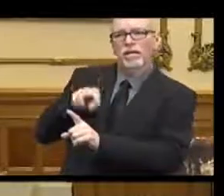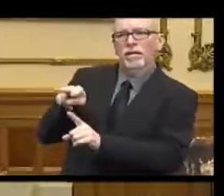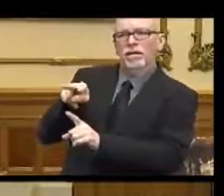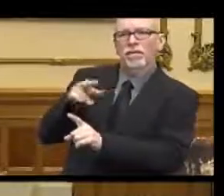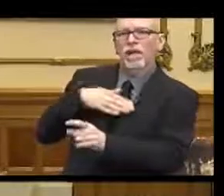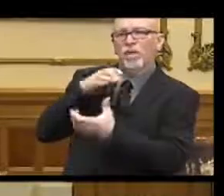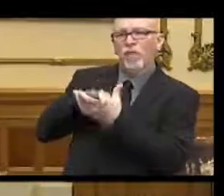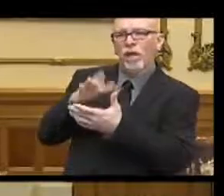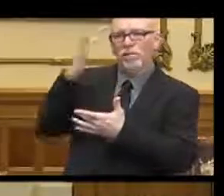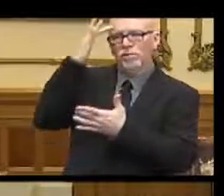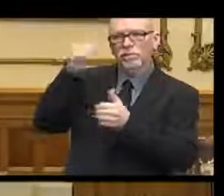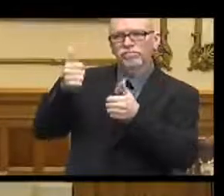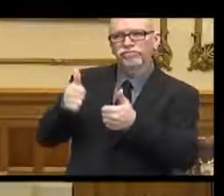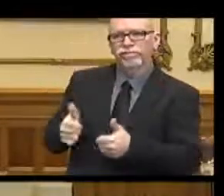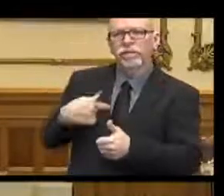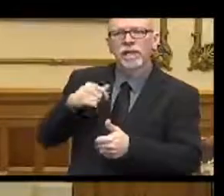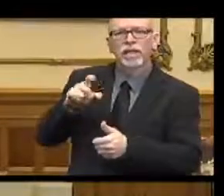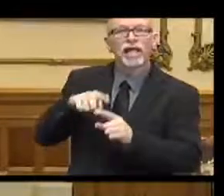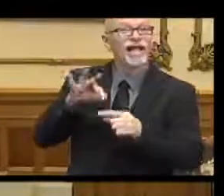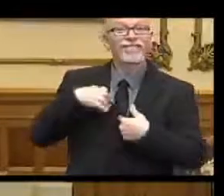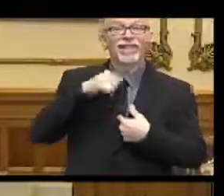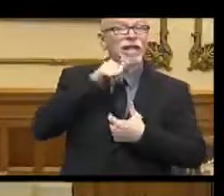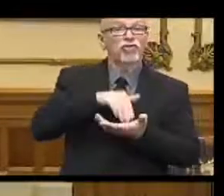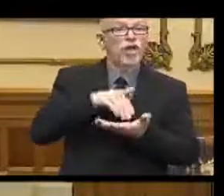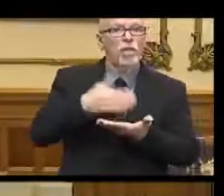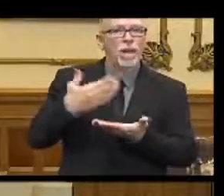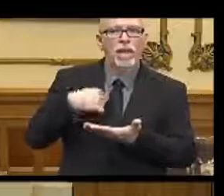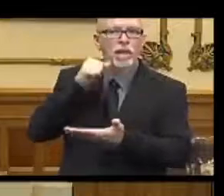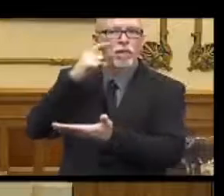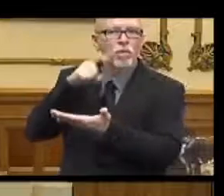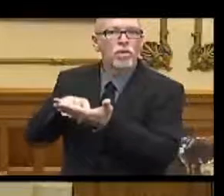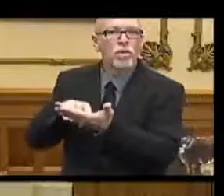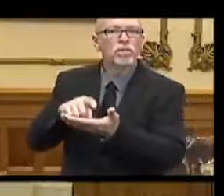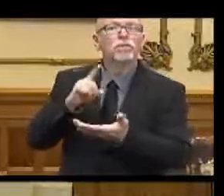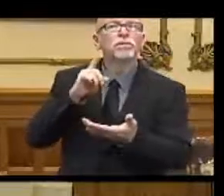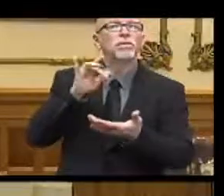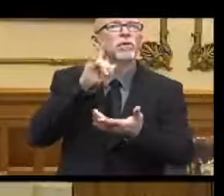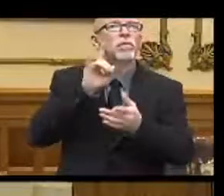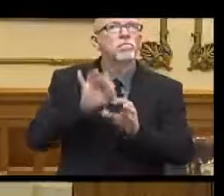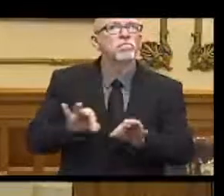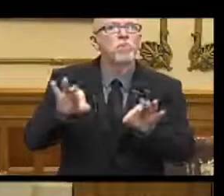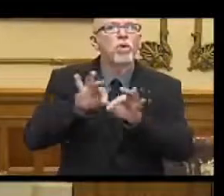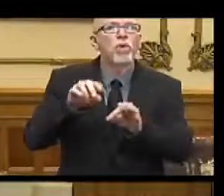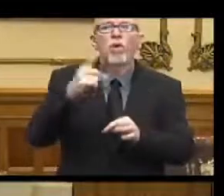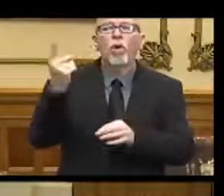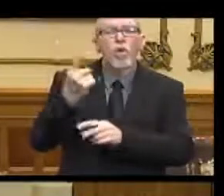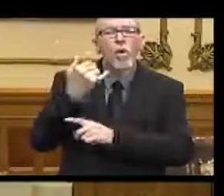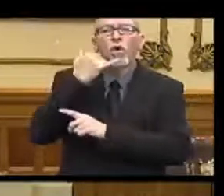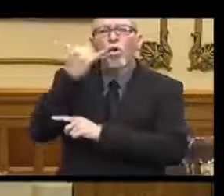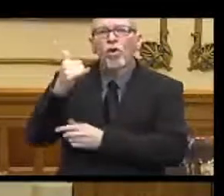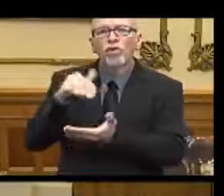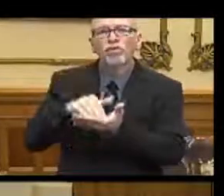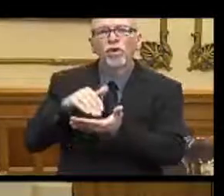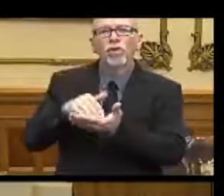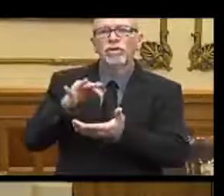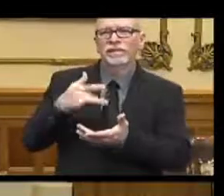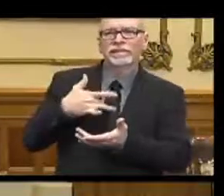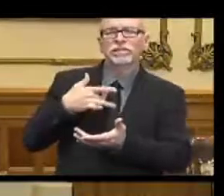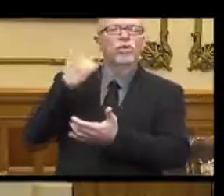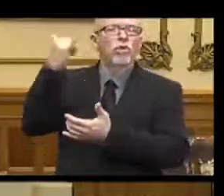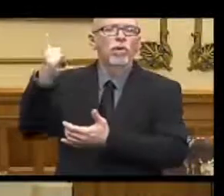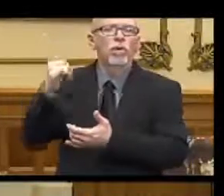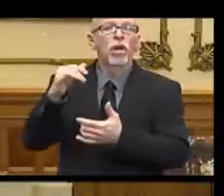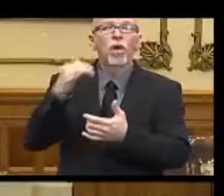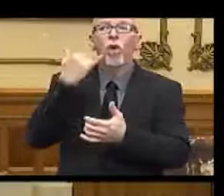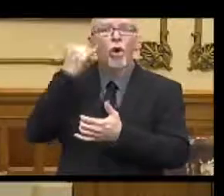sick, but if I wasn't in a position, I may not have been able to. So it's very important for anybody, always call your doctor or just call the emergency room. If you're not